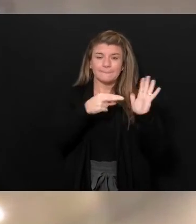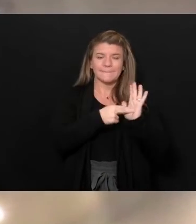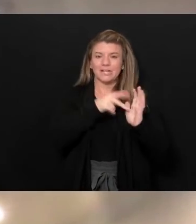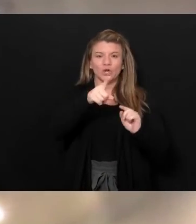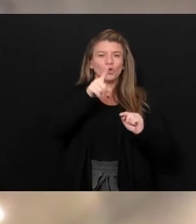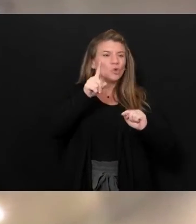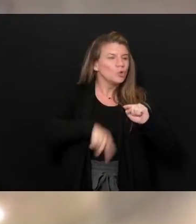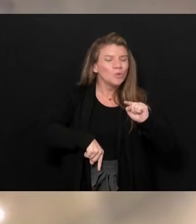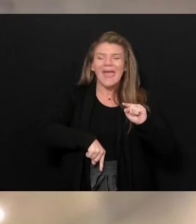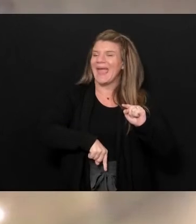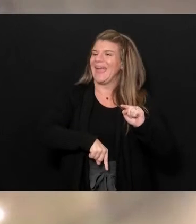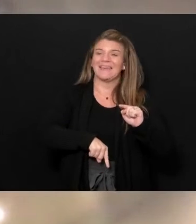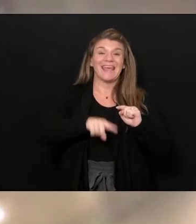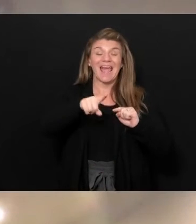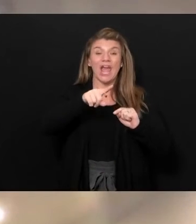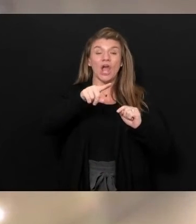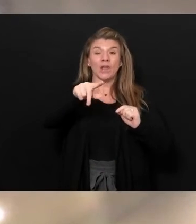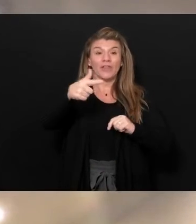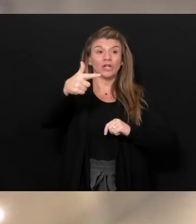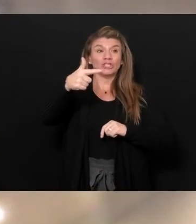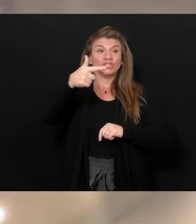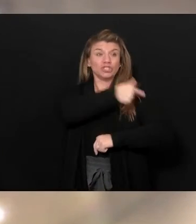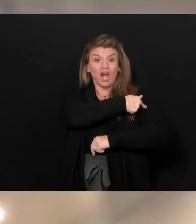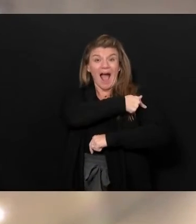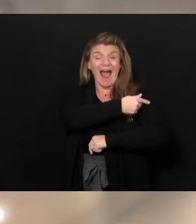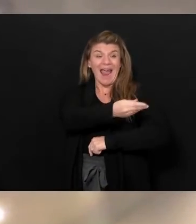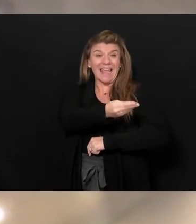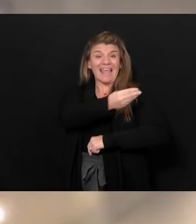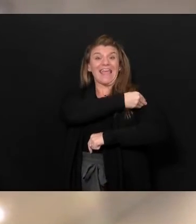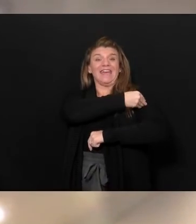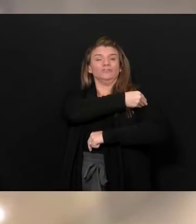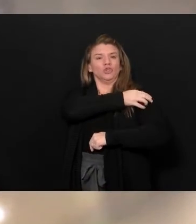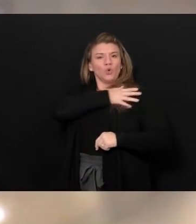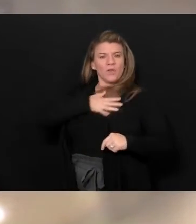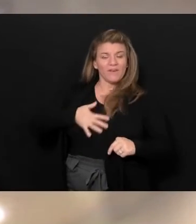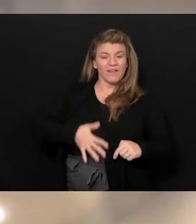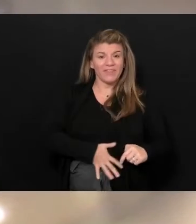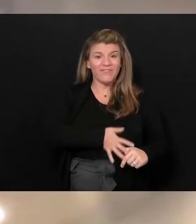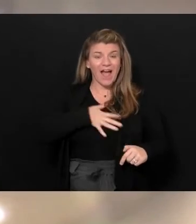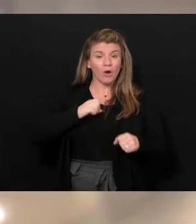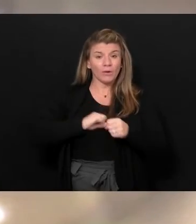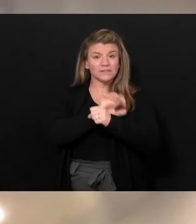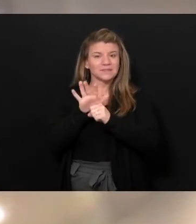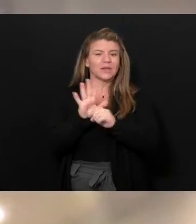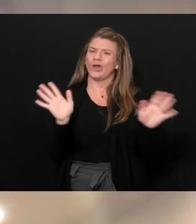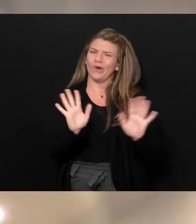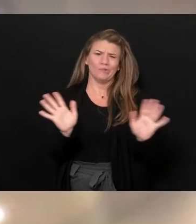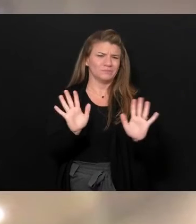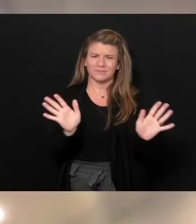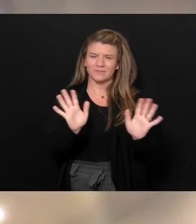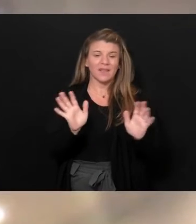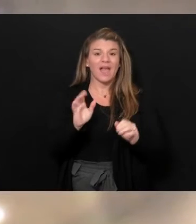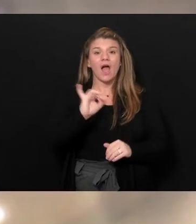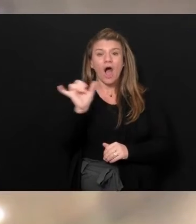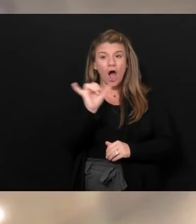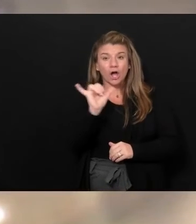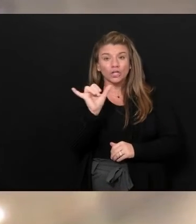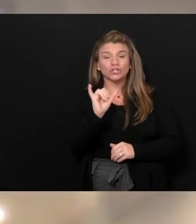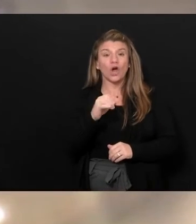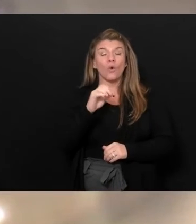cannot possibly get the virus. A lot of misconceptions. There is no sterility from having